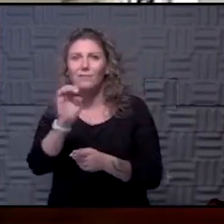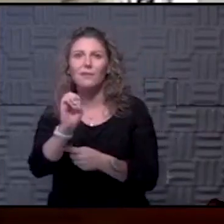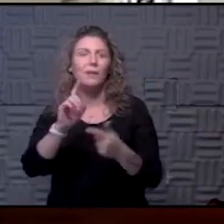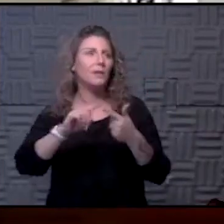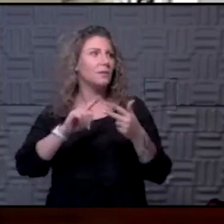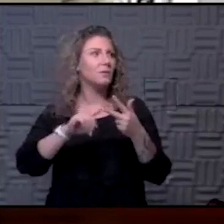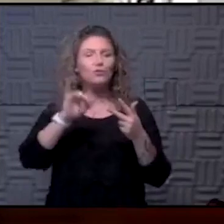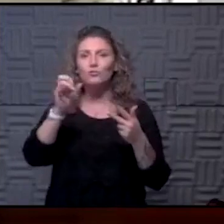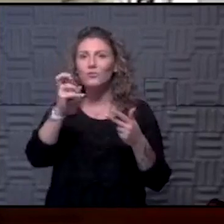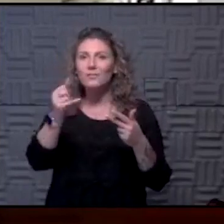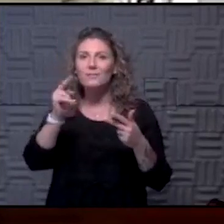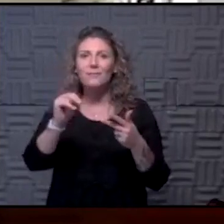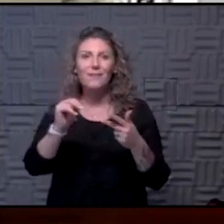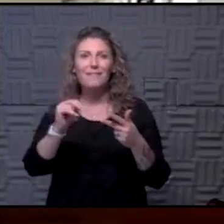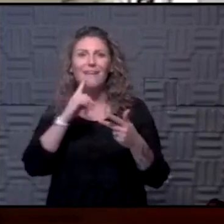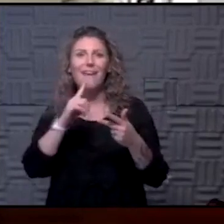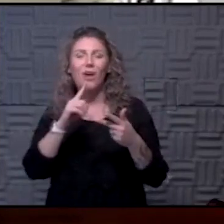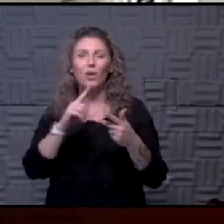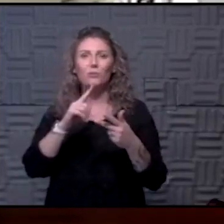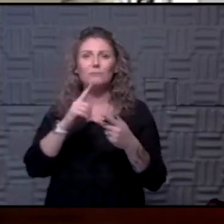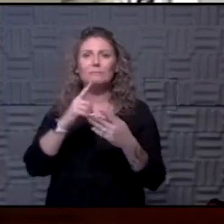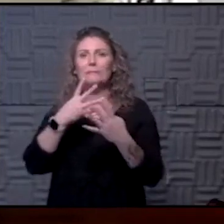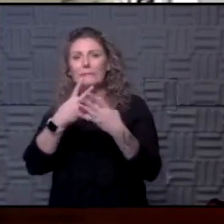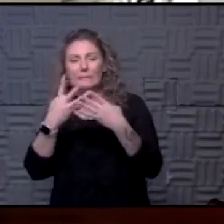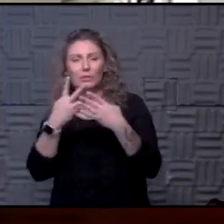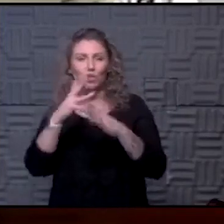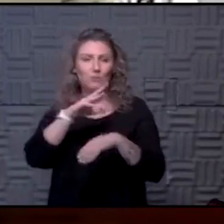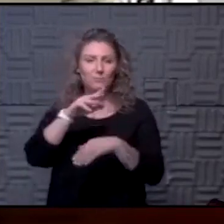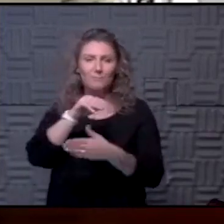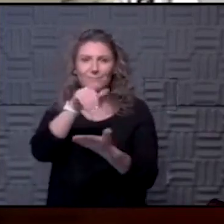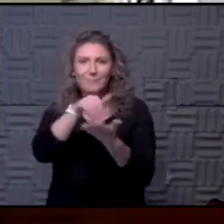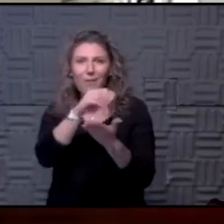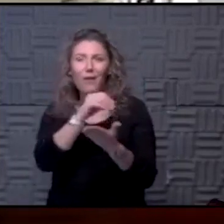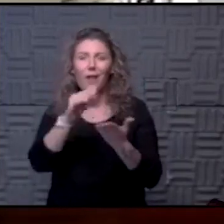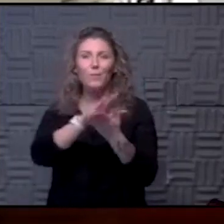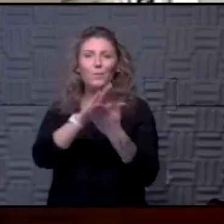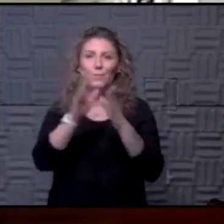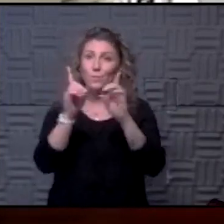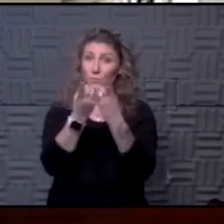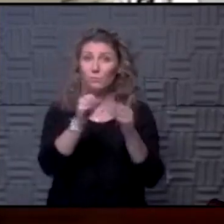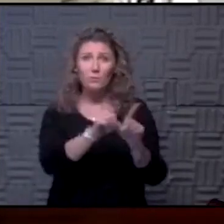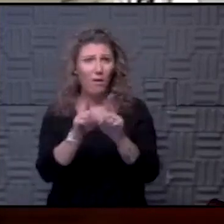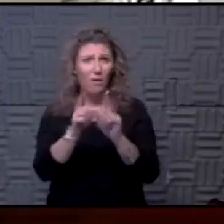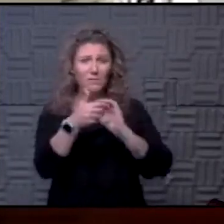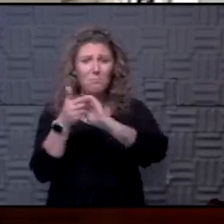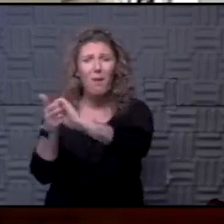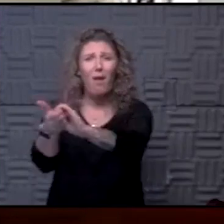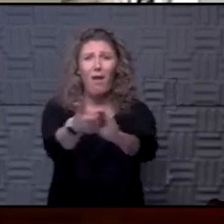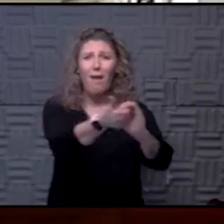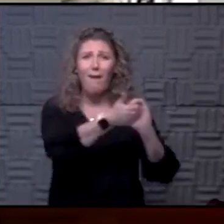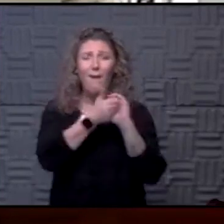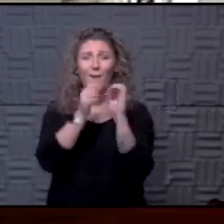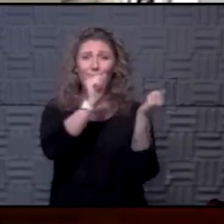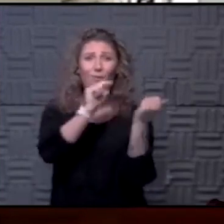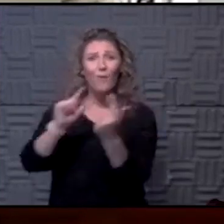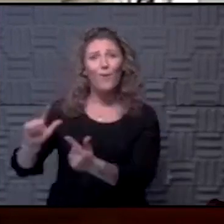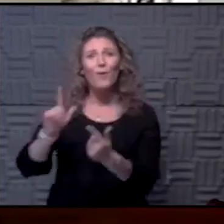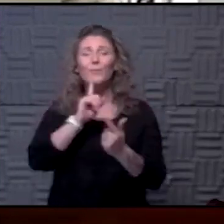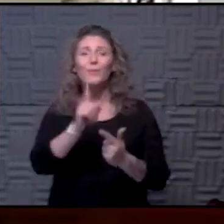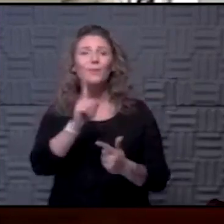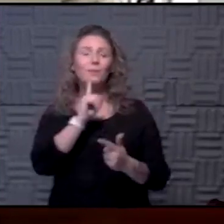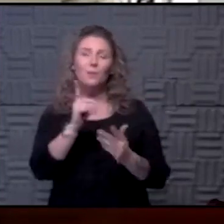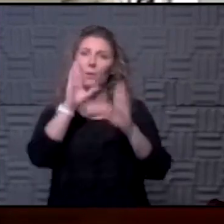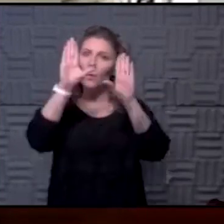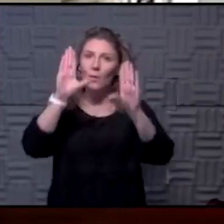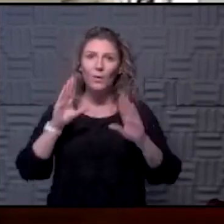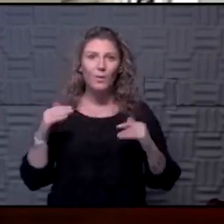County Detention Center and some of our school districts as well. So just all those partnerships have really been